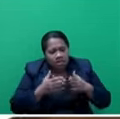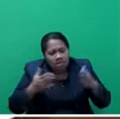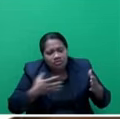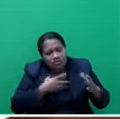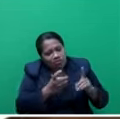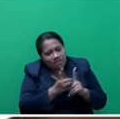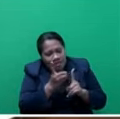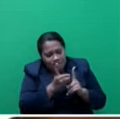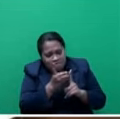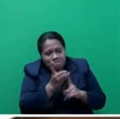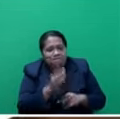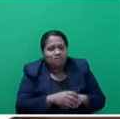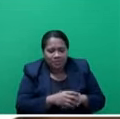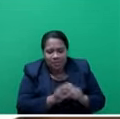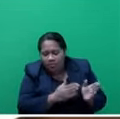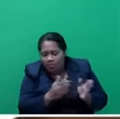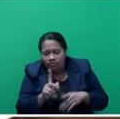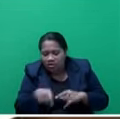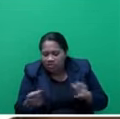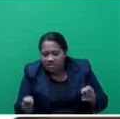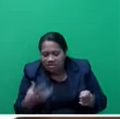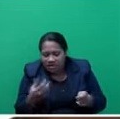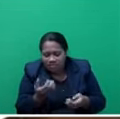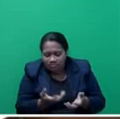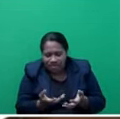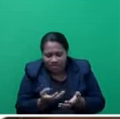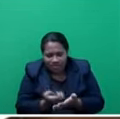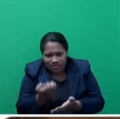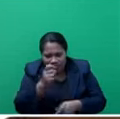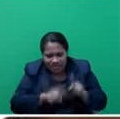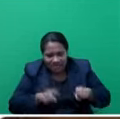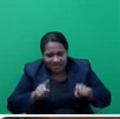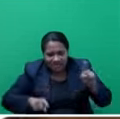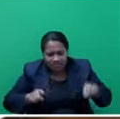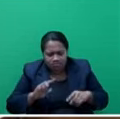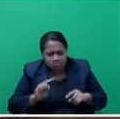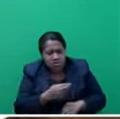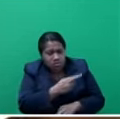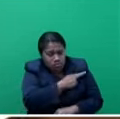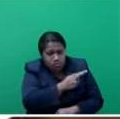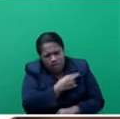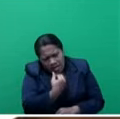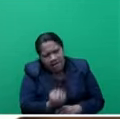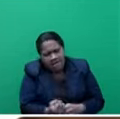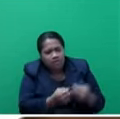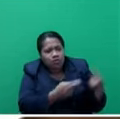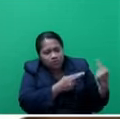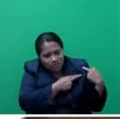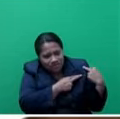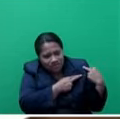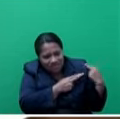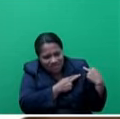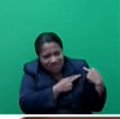of our neighbors and have a more diverse economy. But this role, Mr. Speaker, carries responsibilities, especially